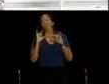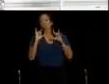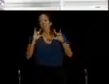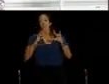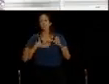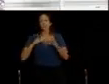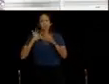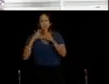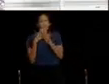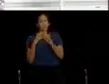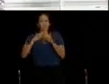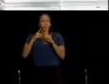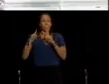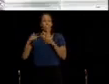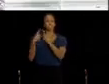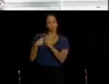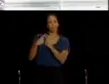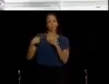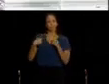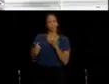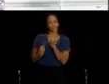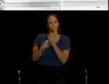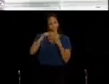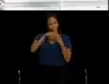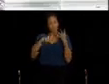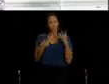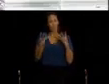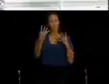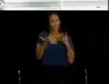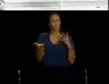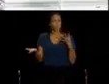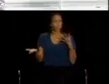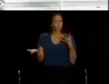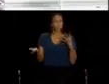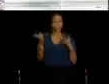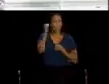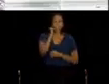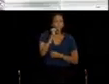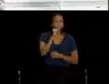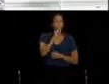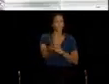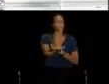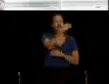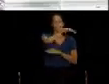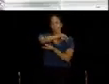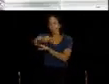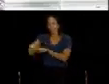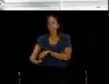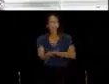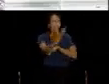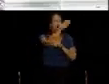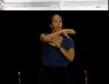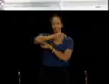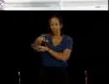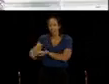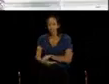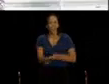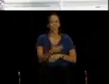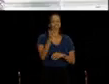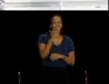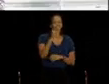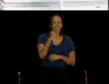on me. 4 things, every single day, day and night. And what happened was I really